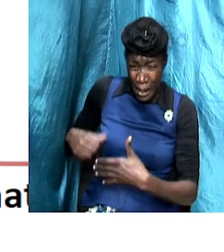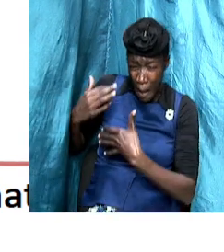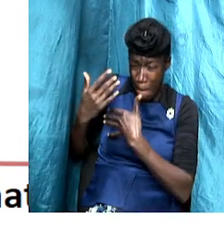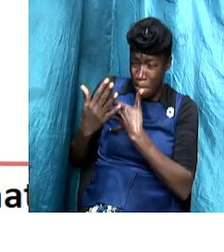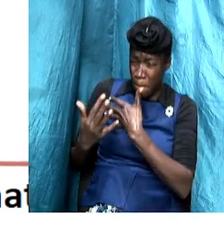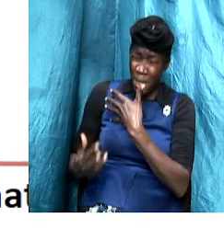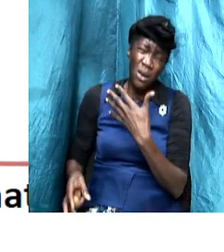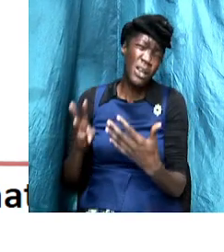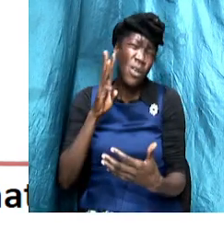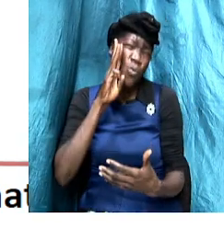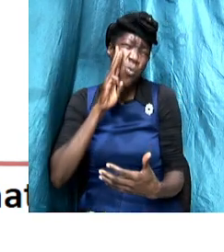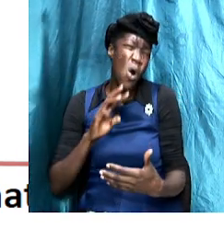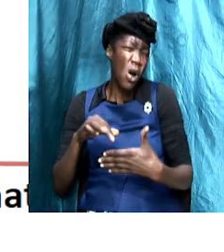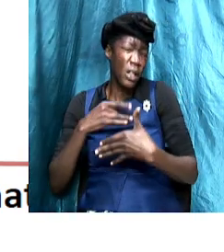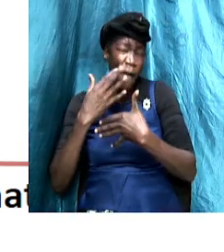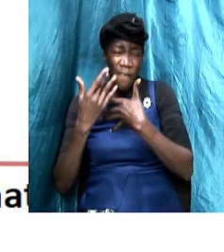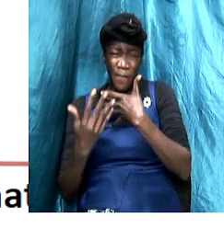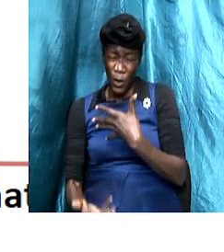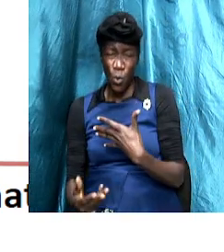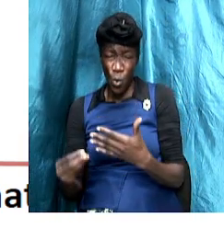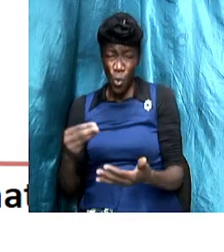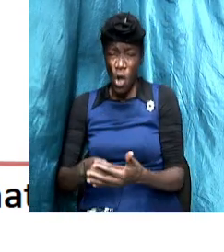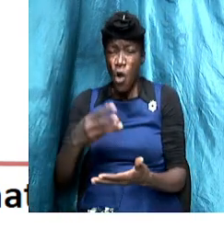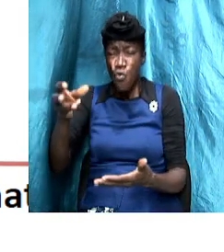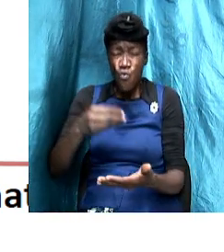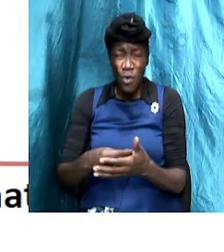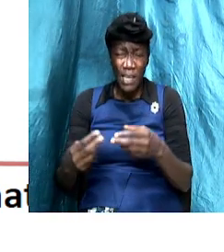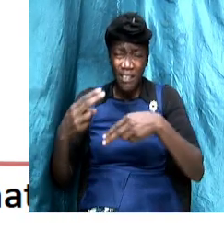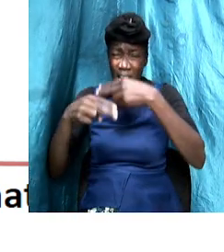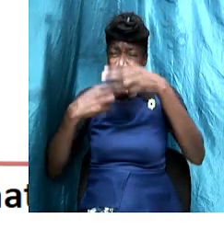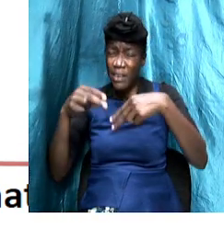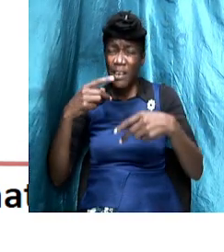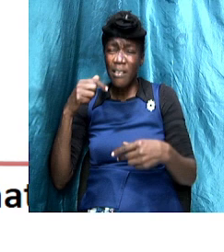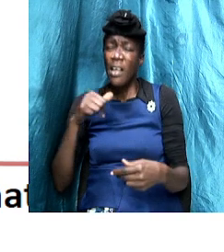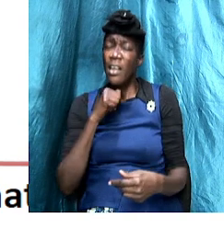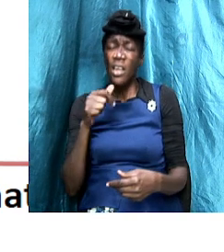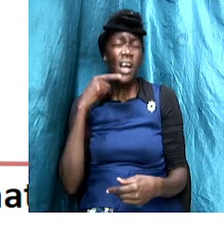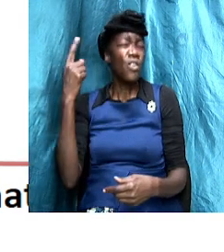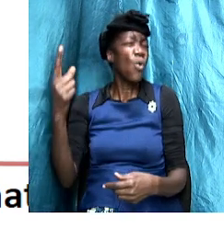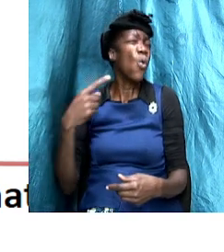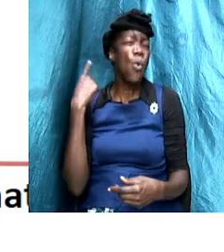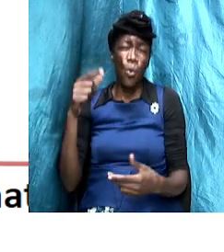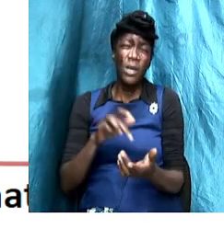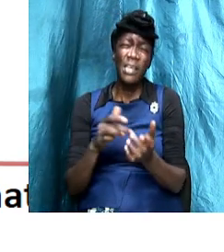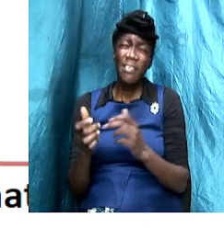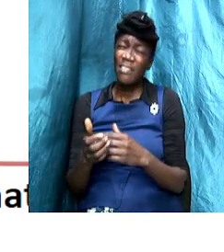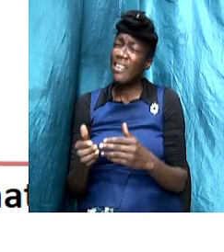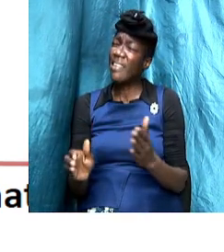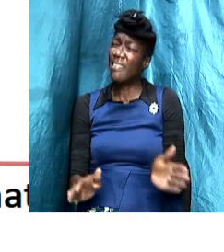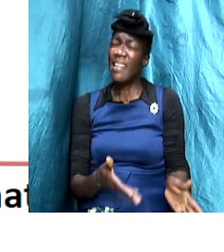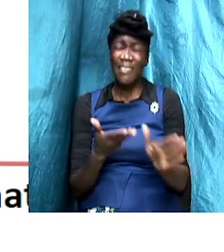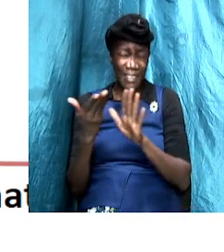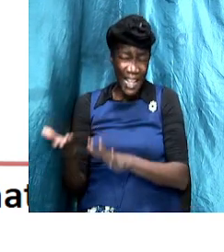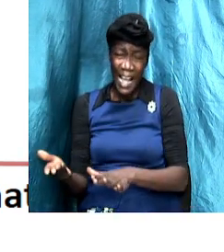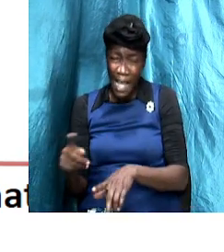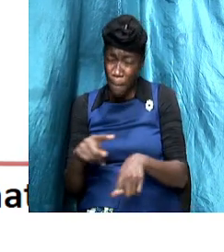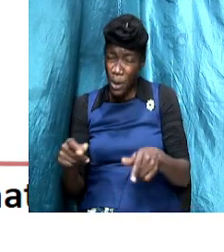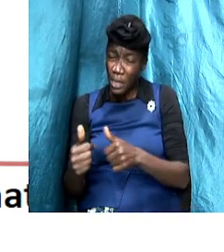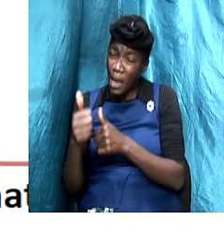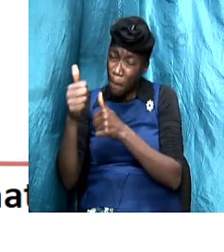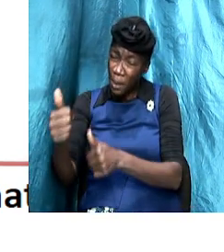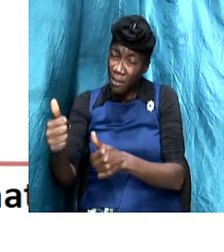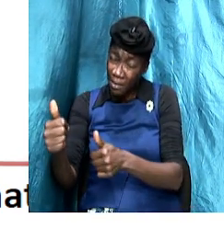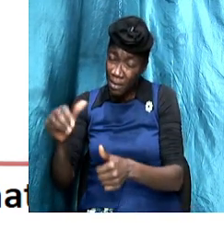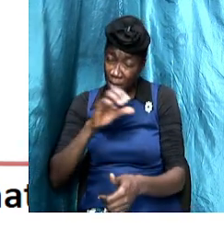Rich heritage we have. And not only that, Jesus died for it. The apostles, when we say the church is built upon the foundation of the apostles